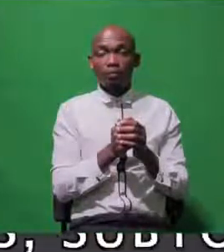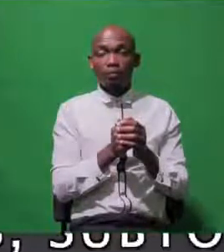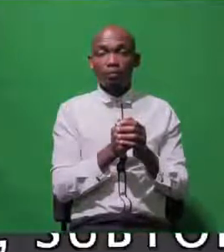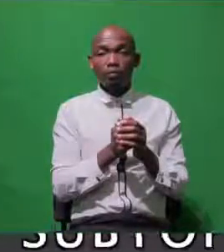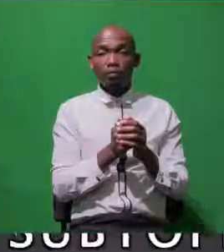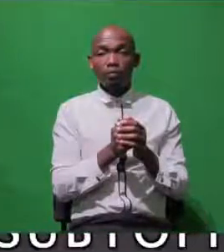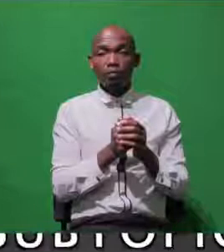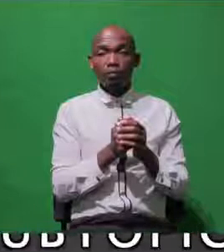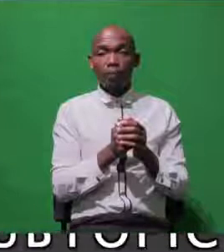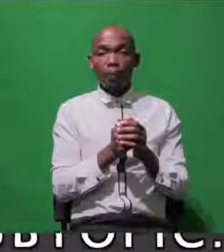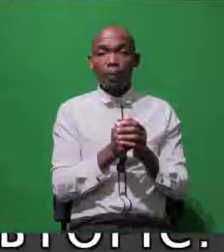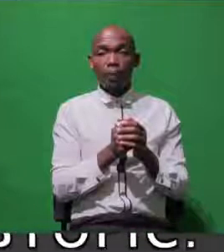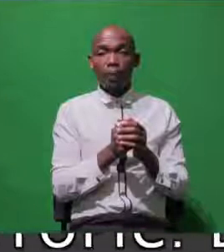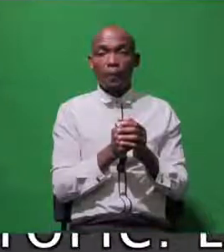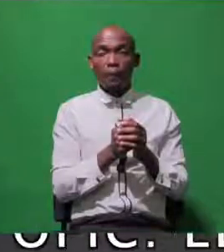education.